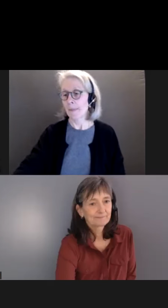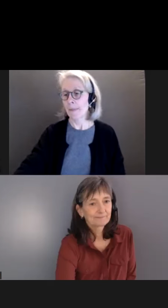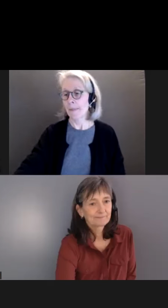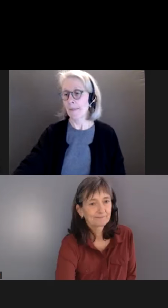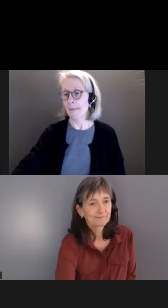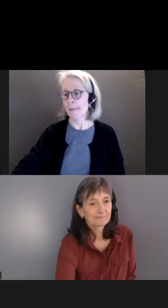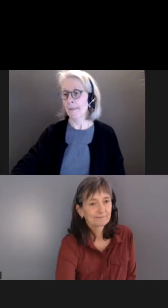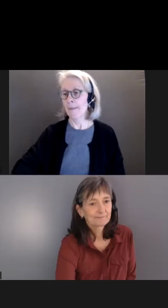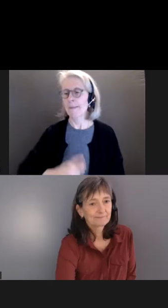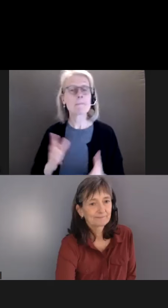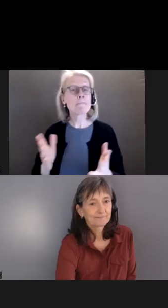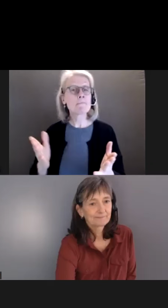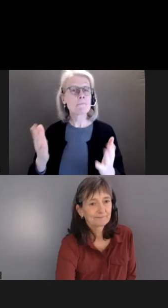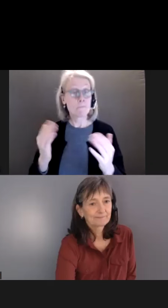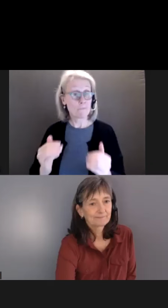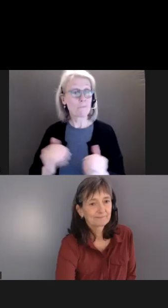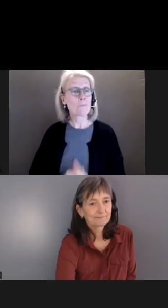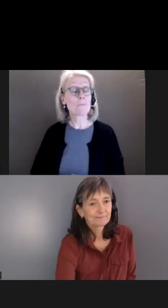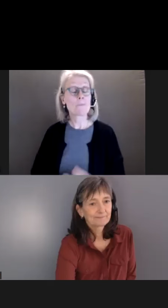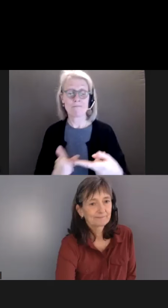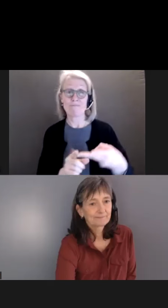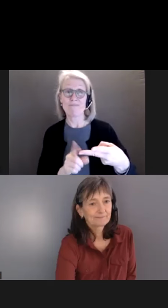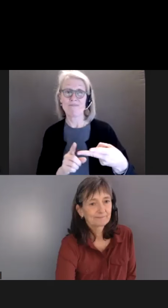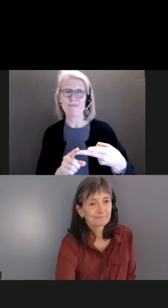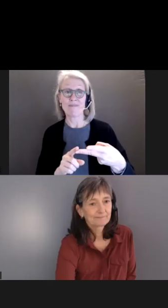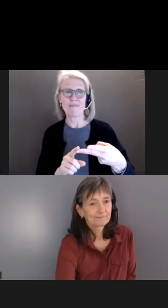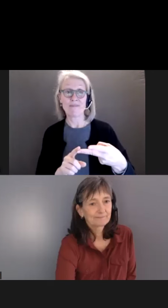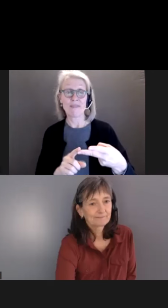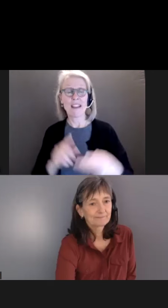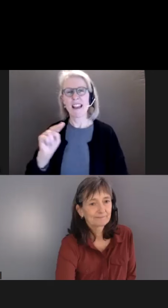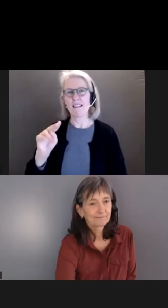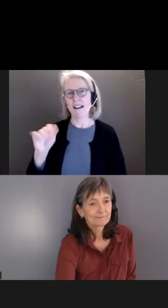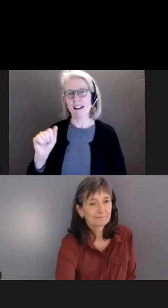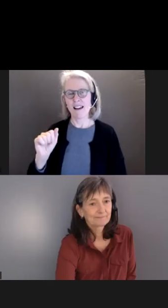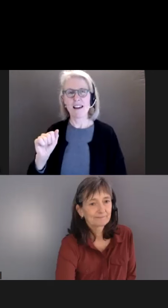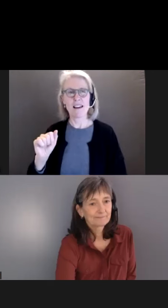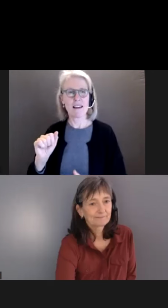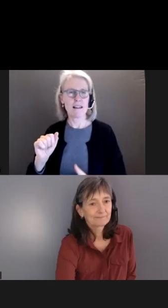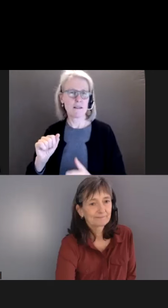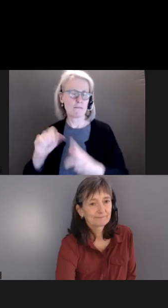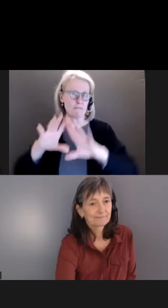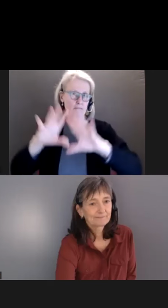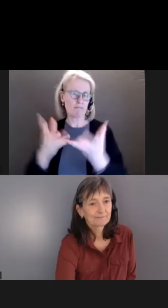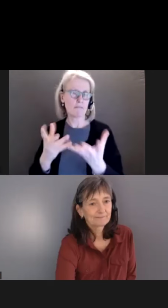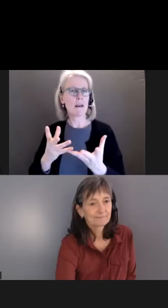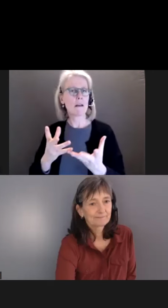And so now I'm going to be moving on to the second pillar of the NIA's Aging in the Right Place framework, which focuses